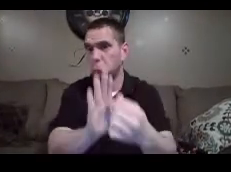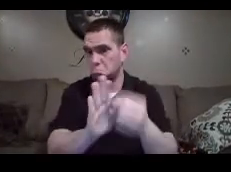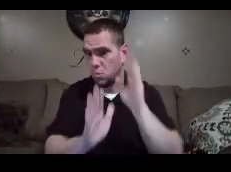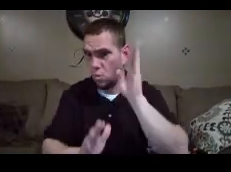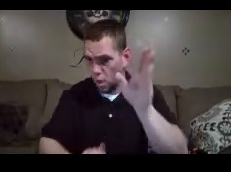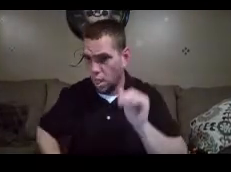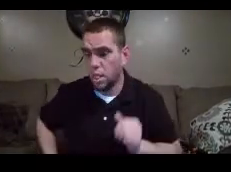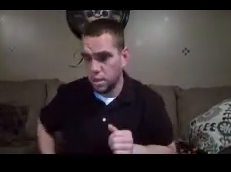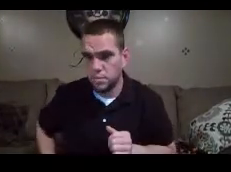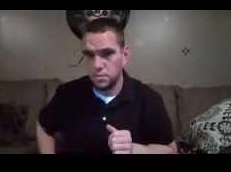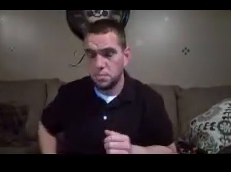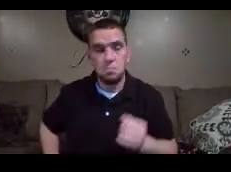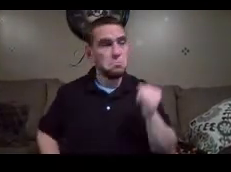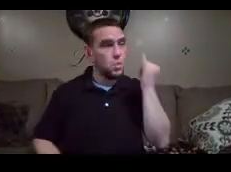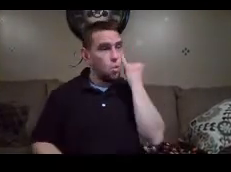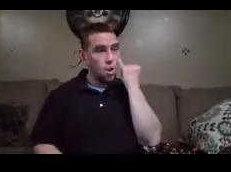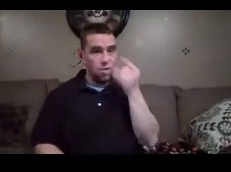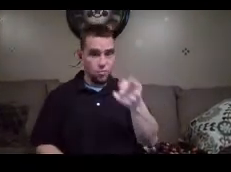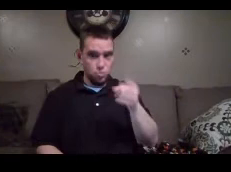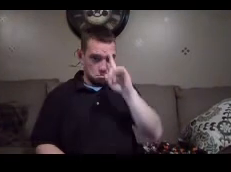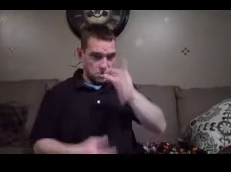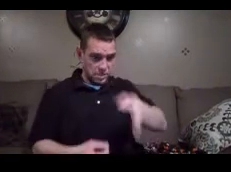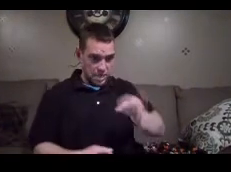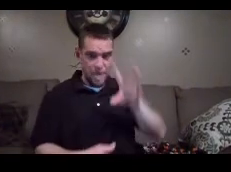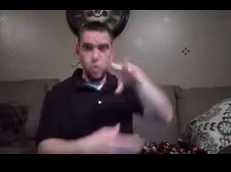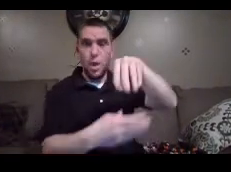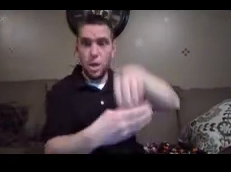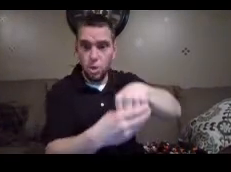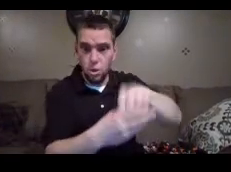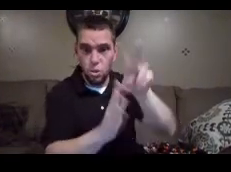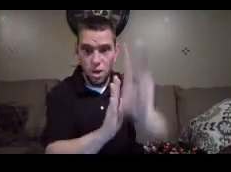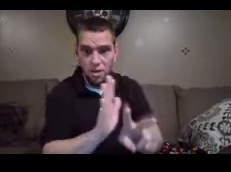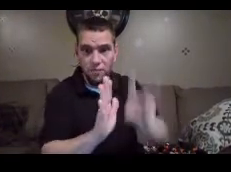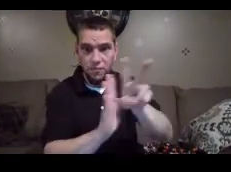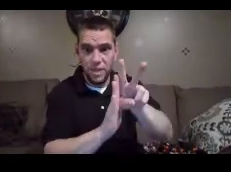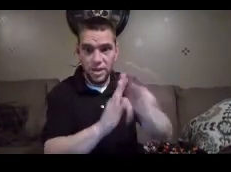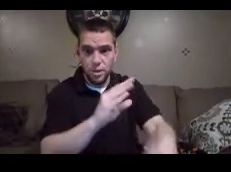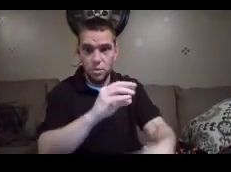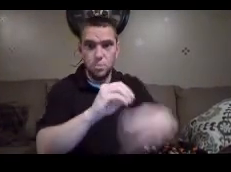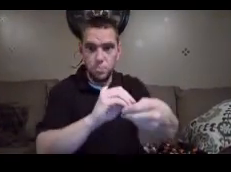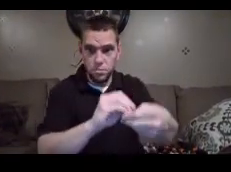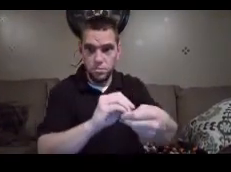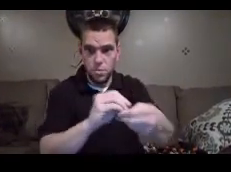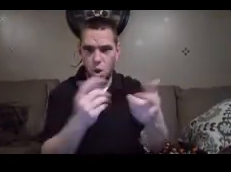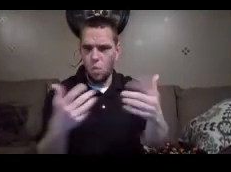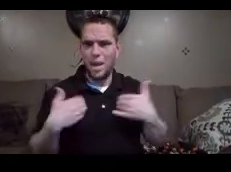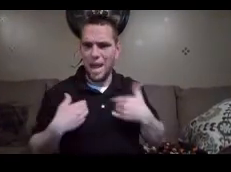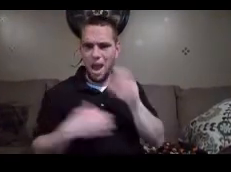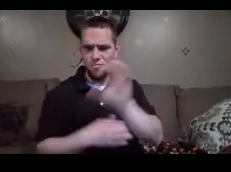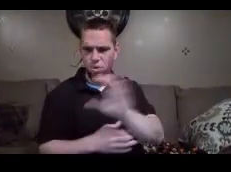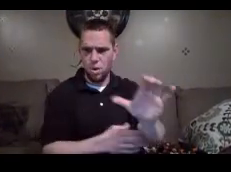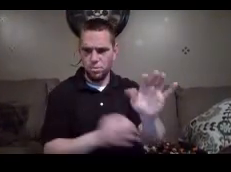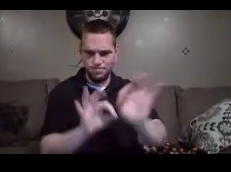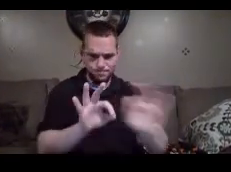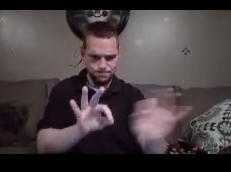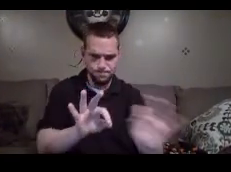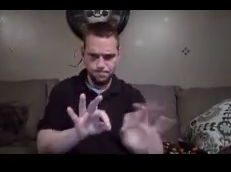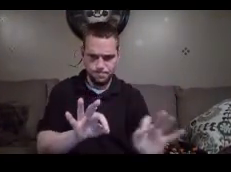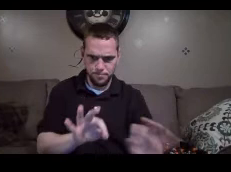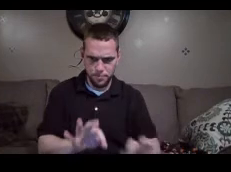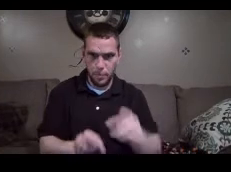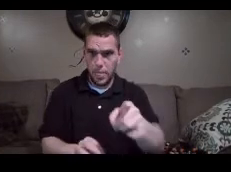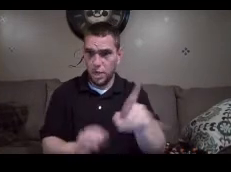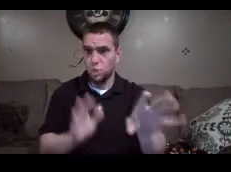If you choose to include a video in a presentation that already has open captioning and you have selected to